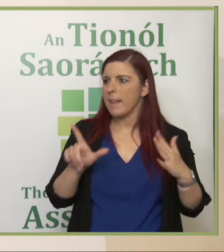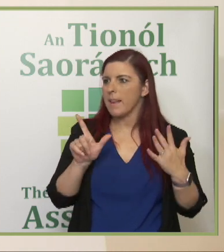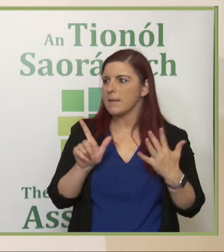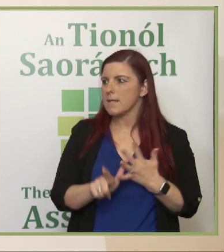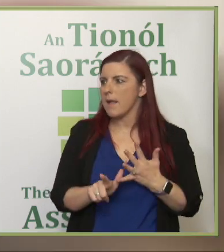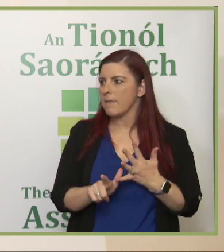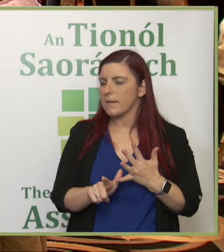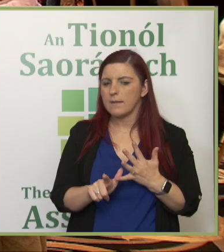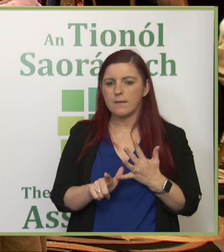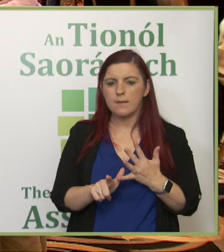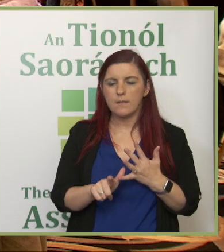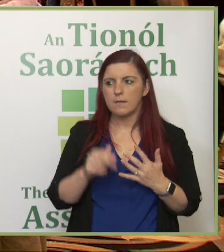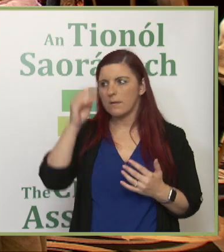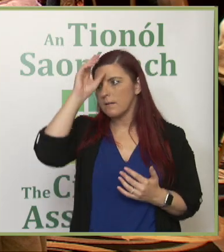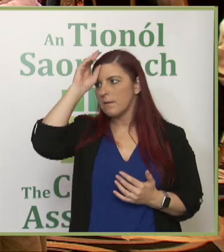go to Adrian.